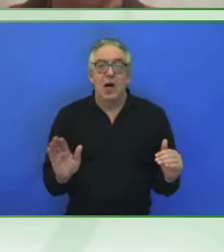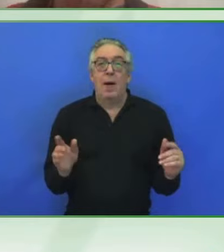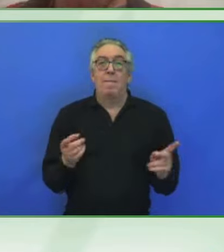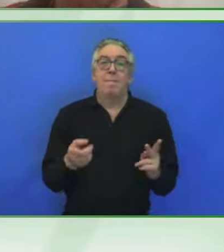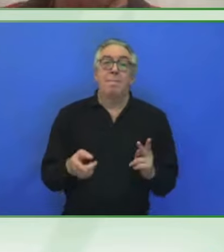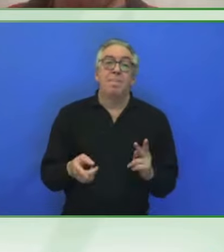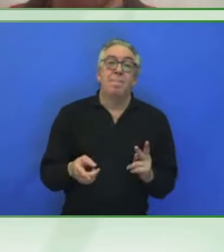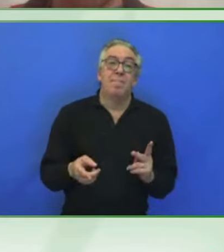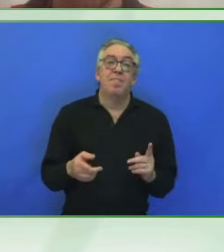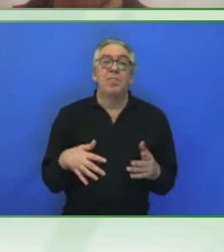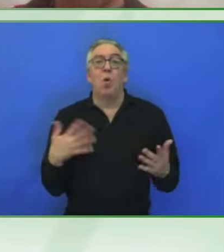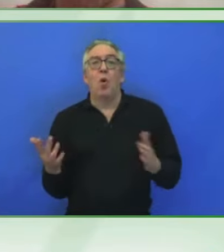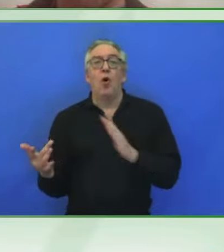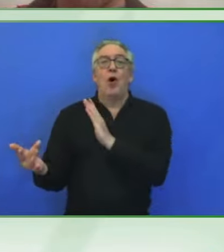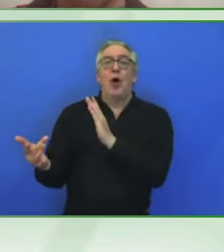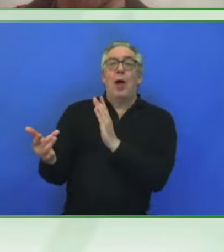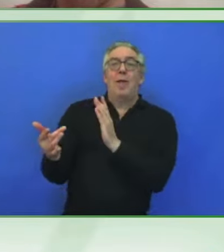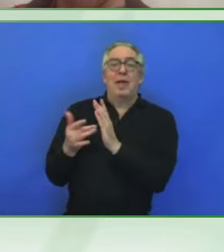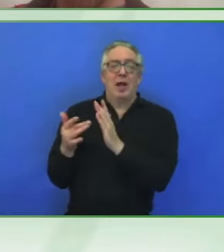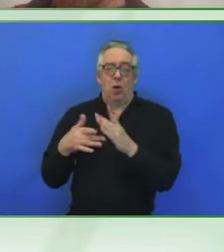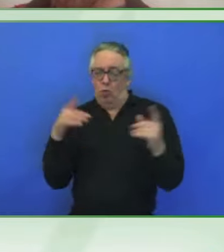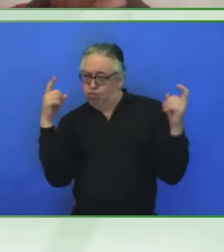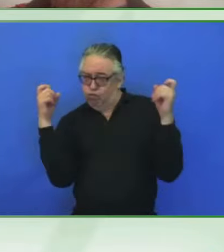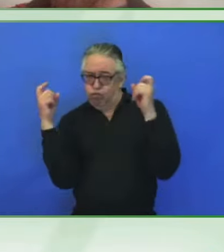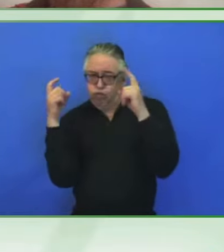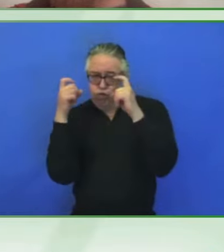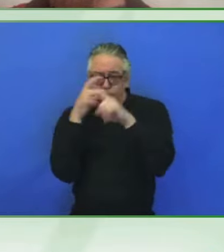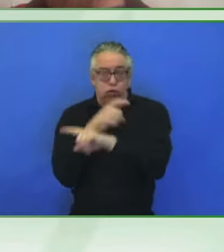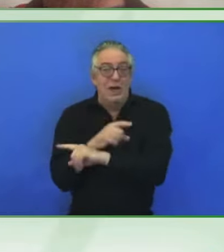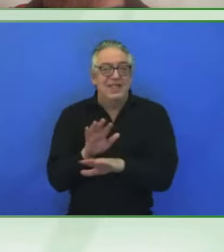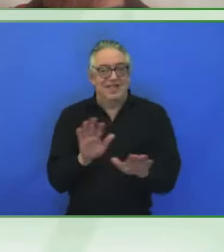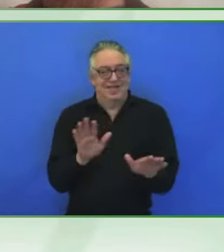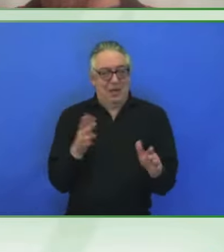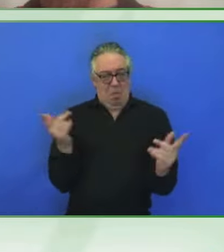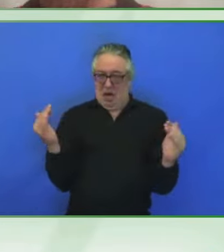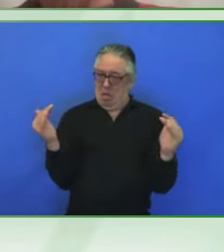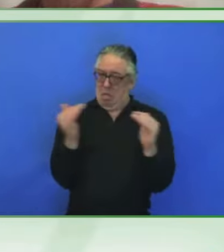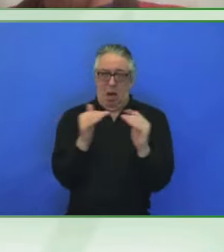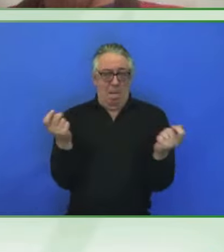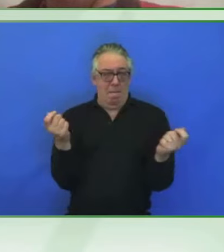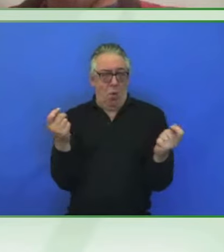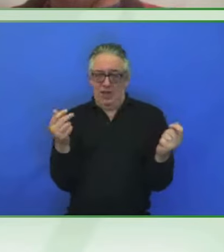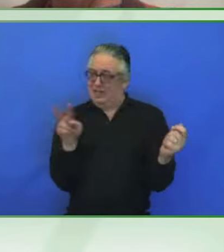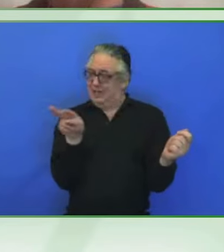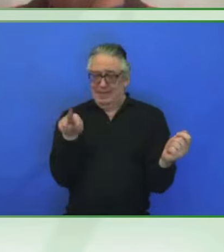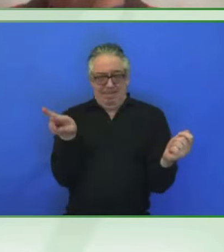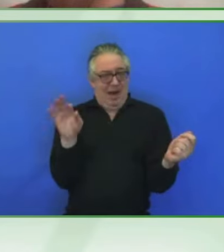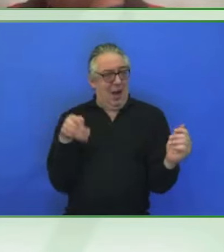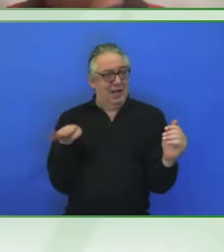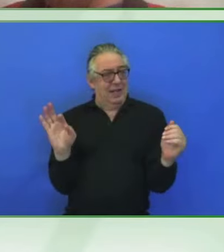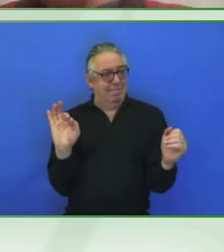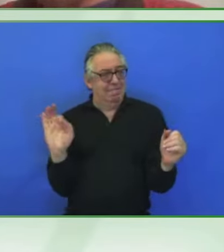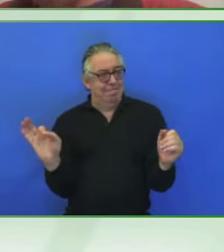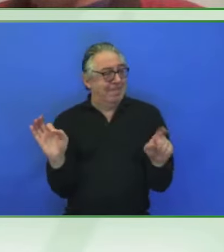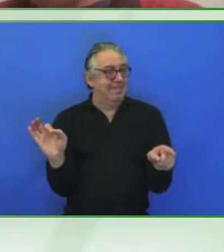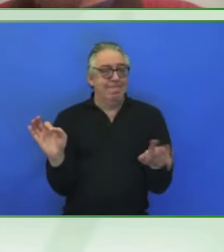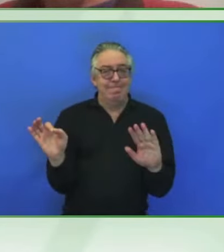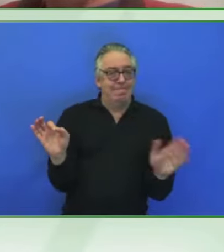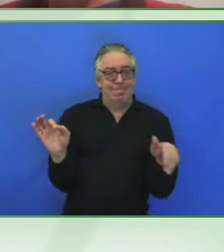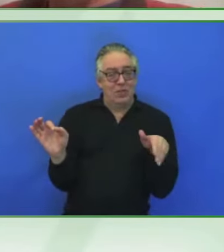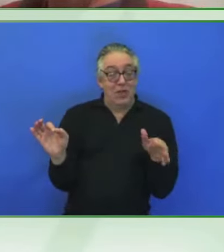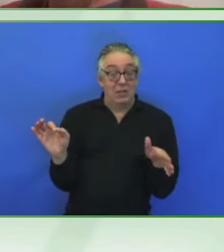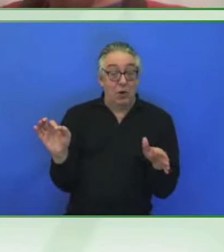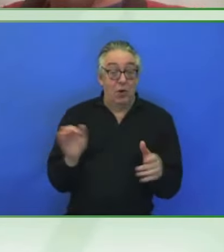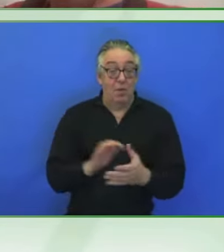technology, be too complicated. So we looked at either, and this is still the option, a complete